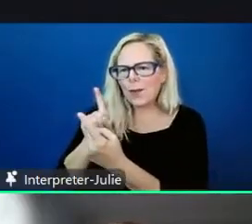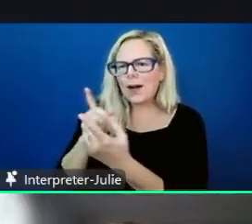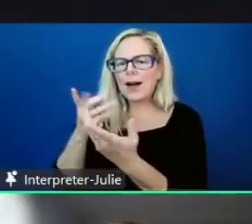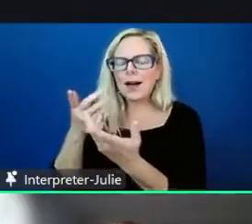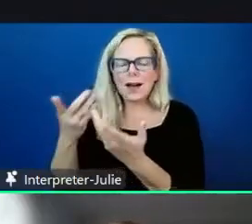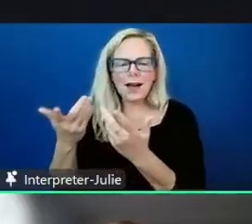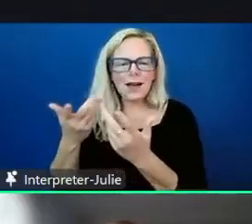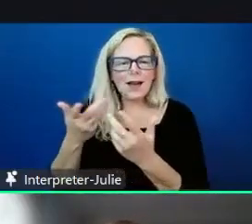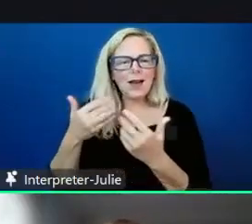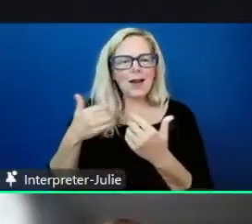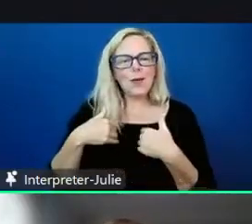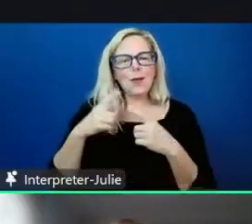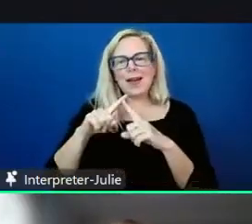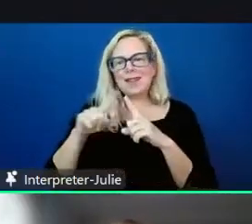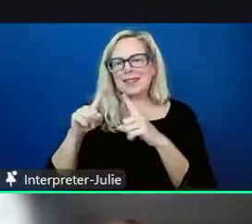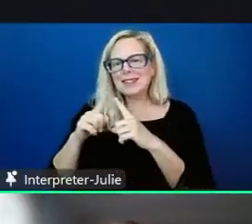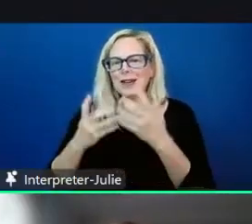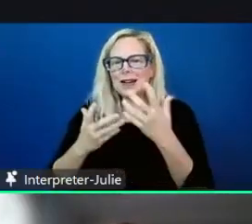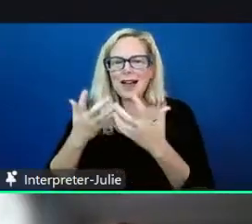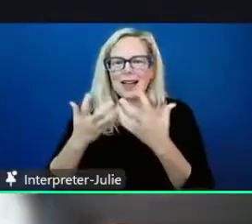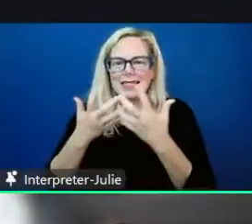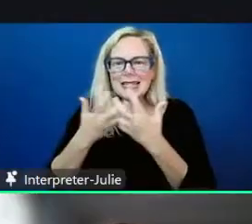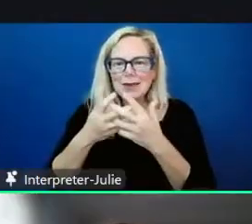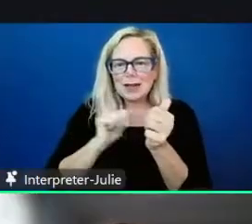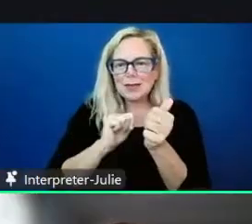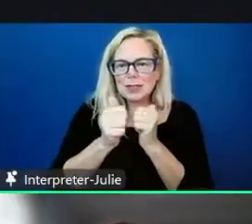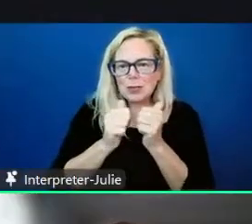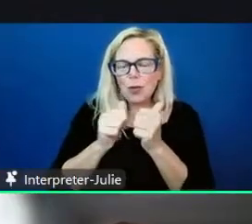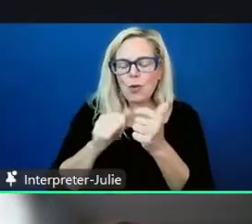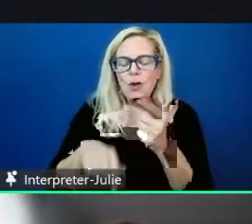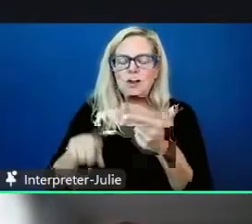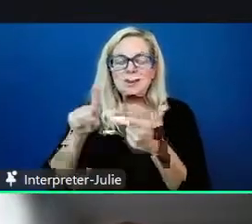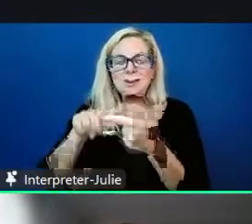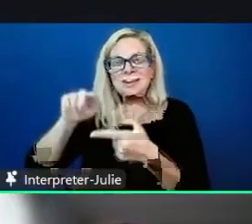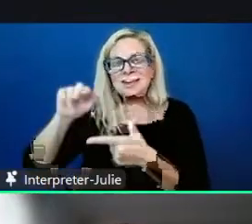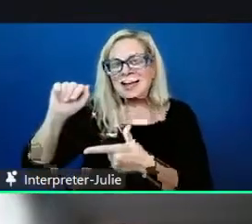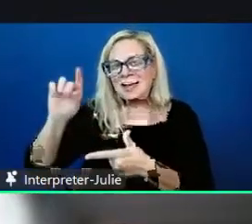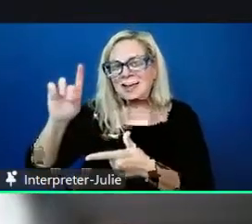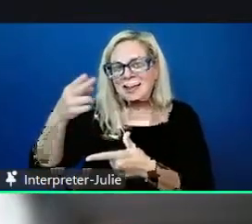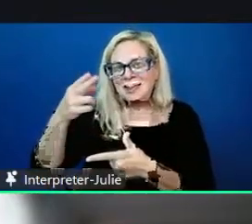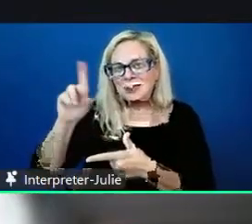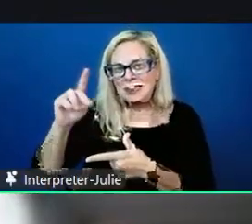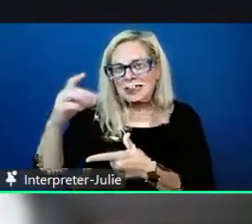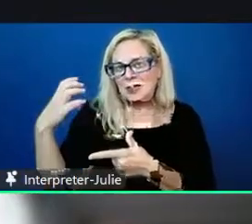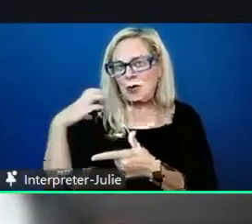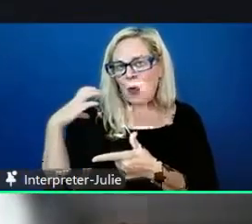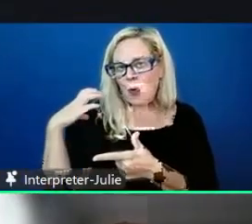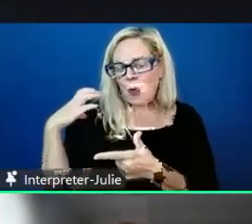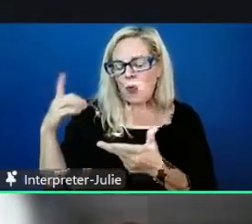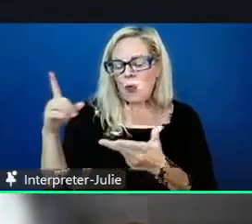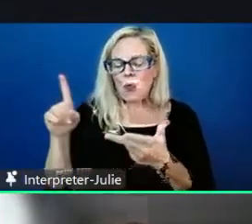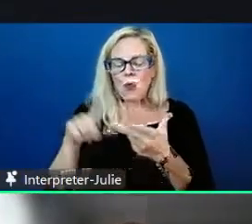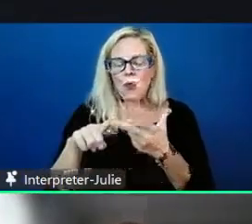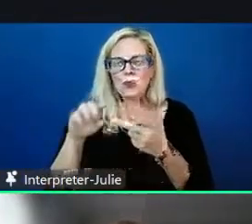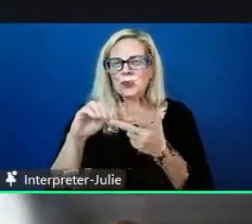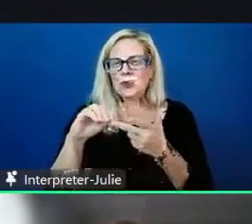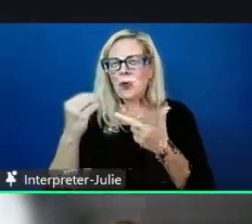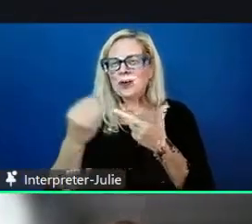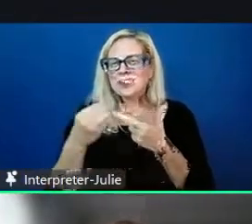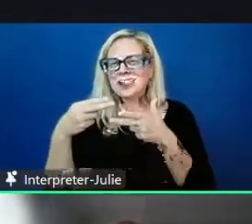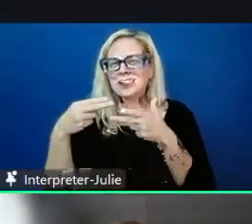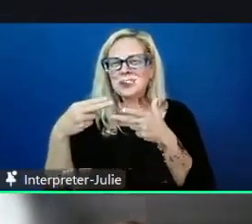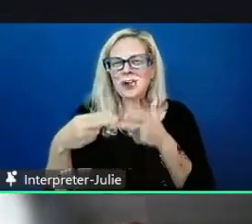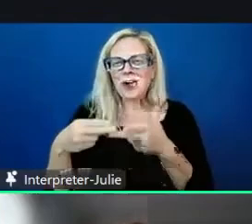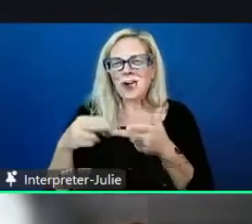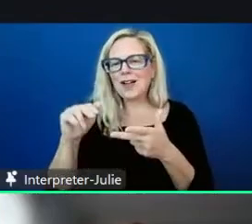were Adaptive Sports, an ADHD coach, an organization called A Kid Again. And then we also had internal